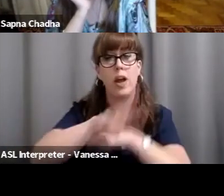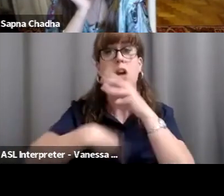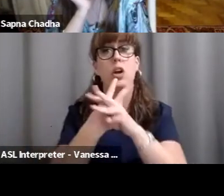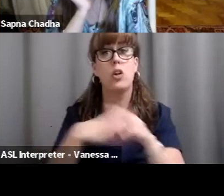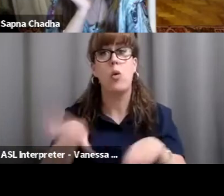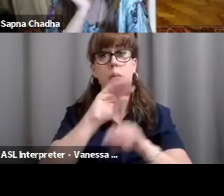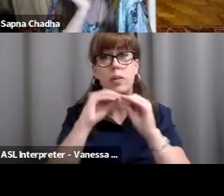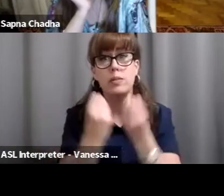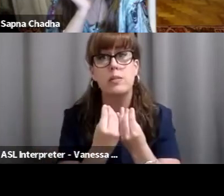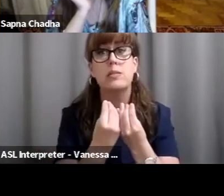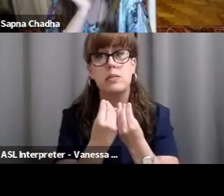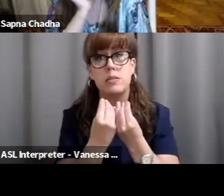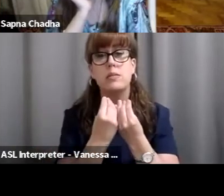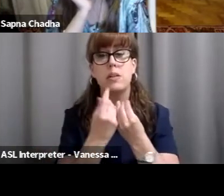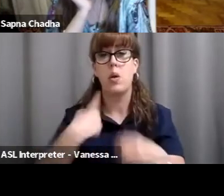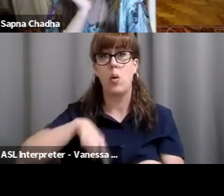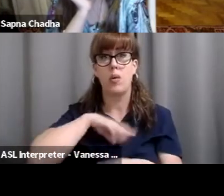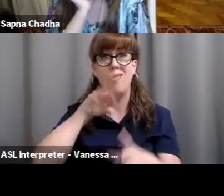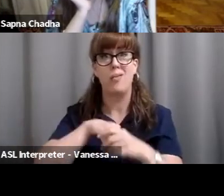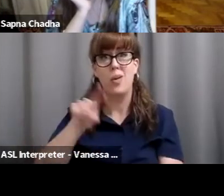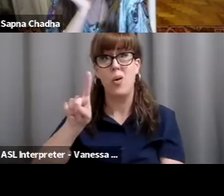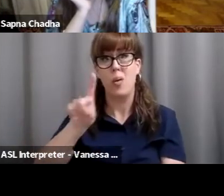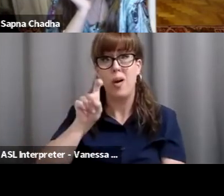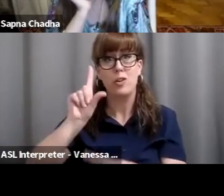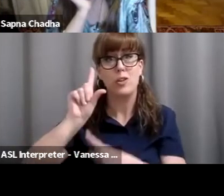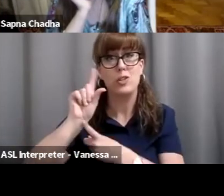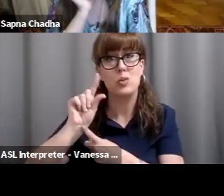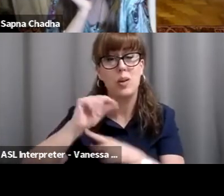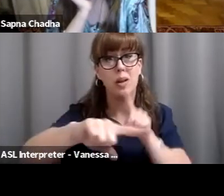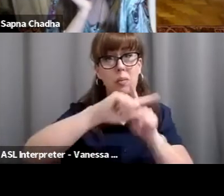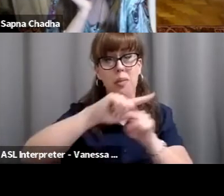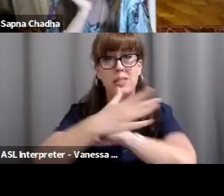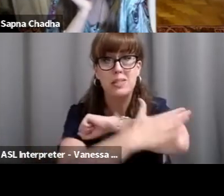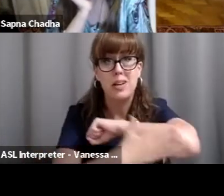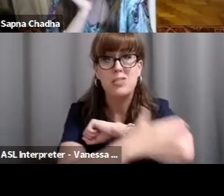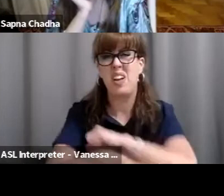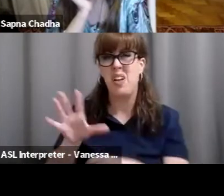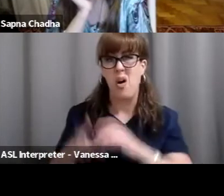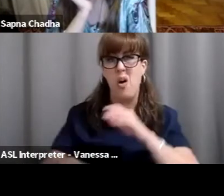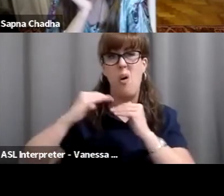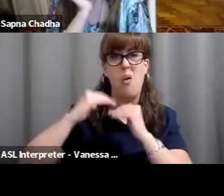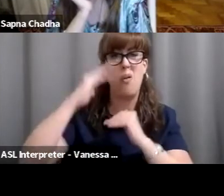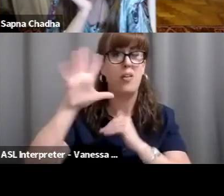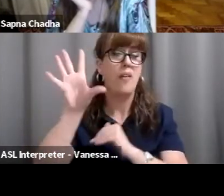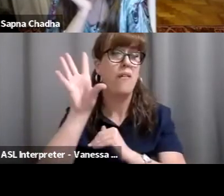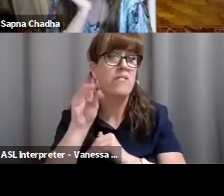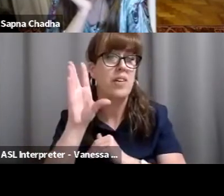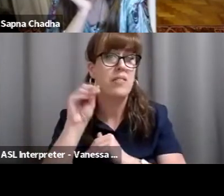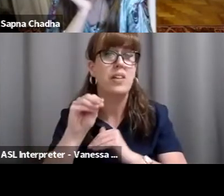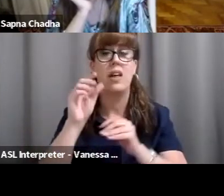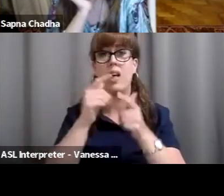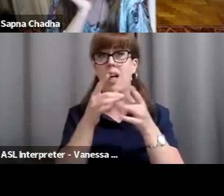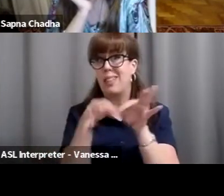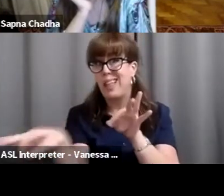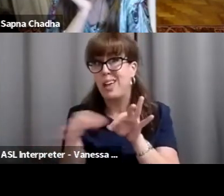in 220 plus countries, 50 languages, multiple cultures, and all of that is encompassed in the